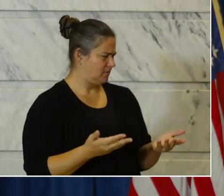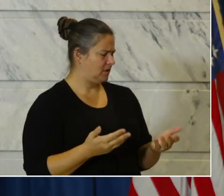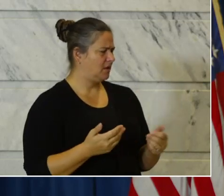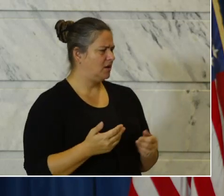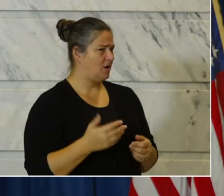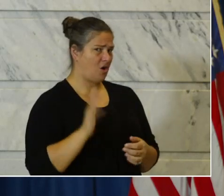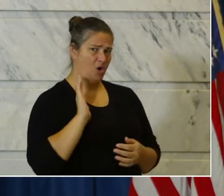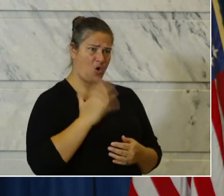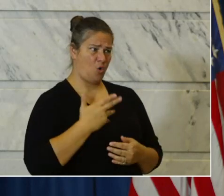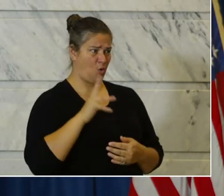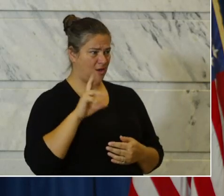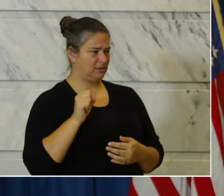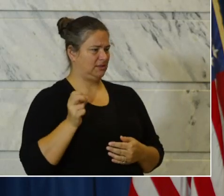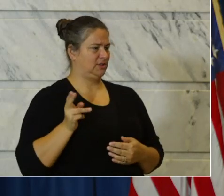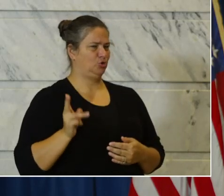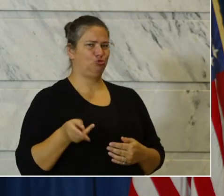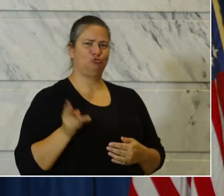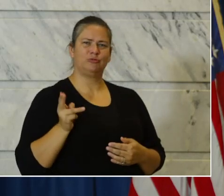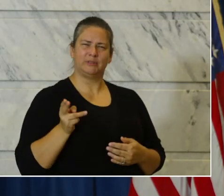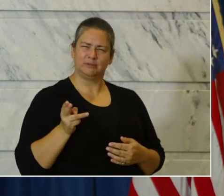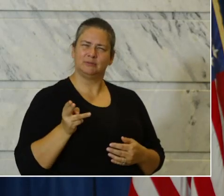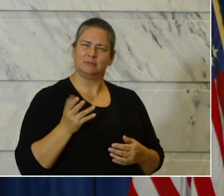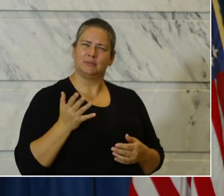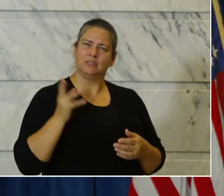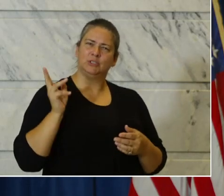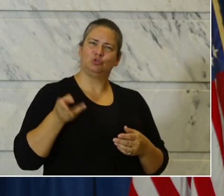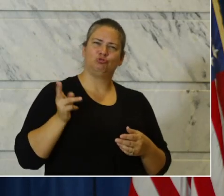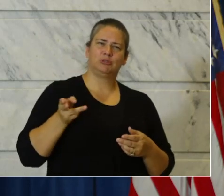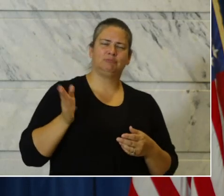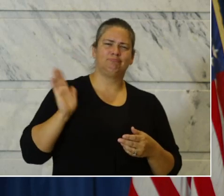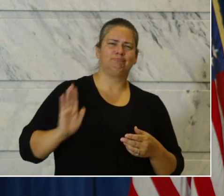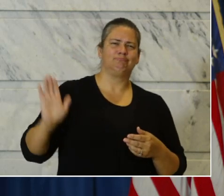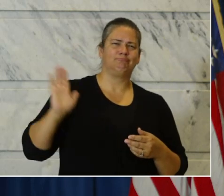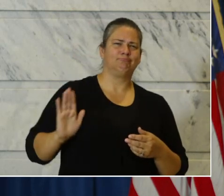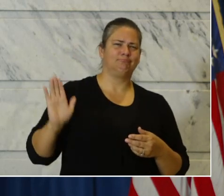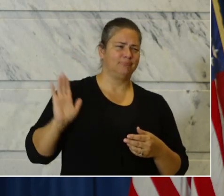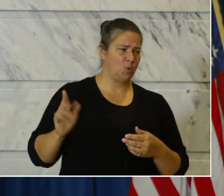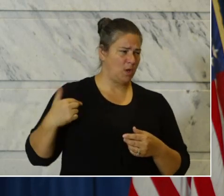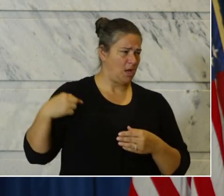our country's history and the fact that we have had to make